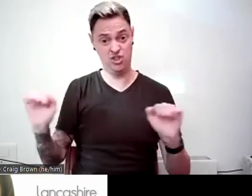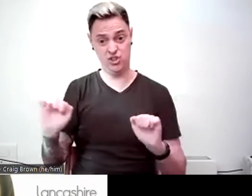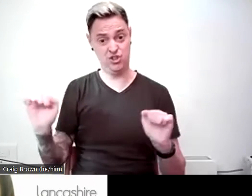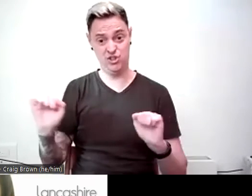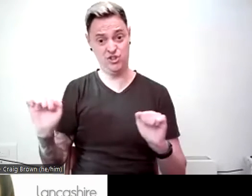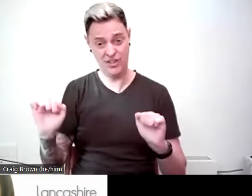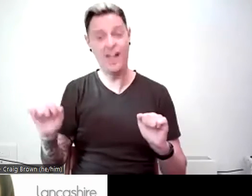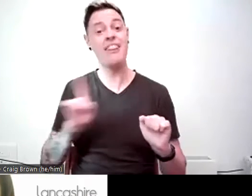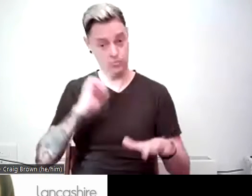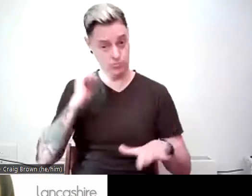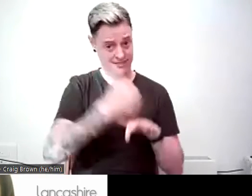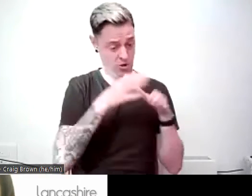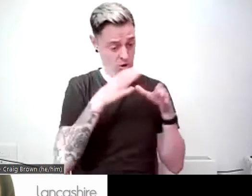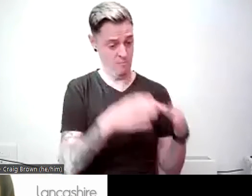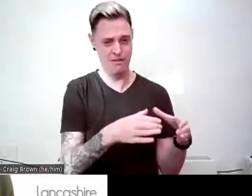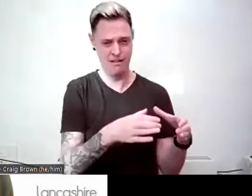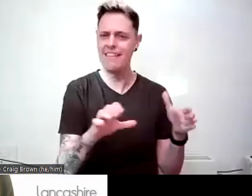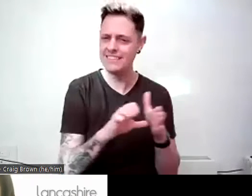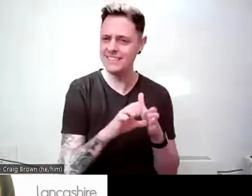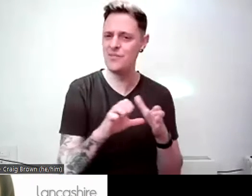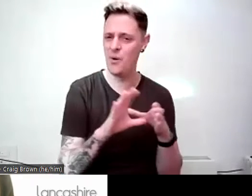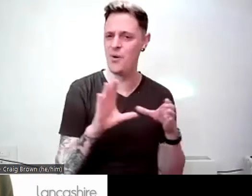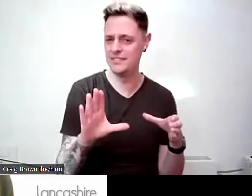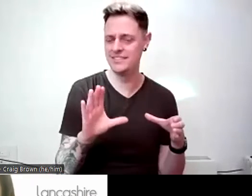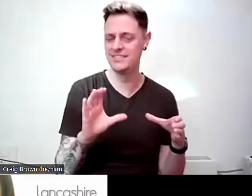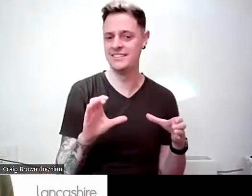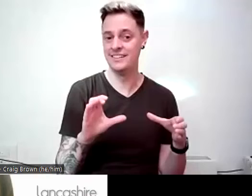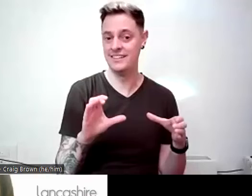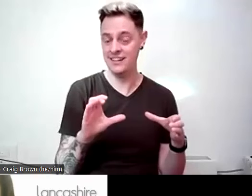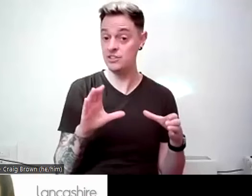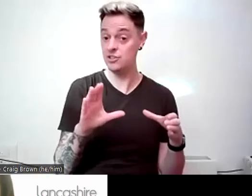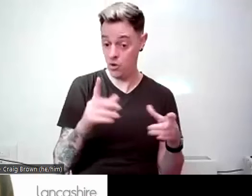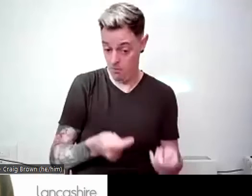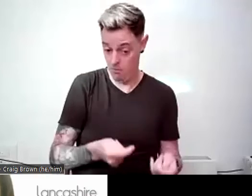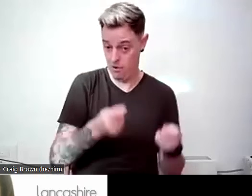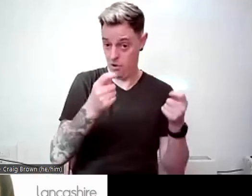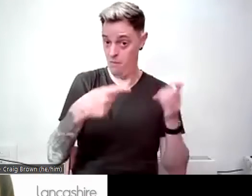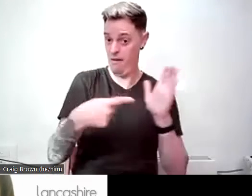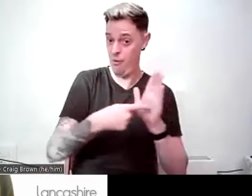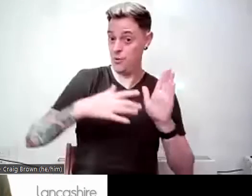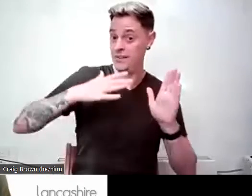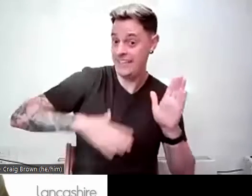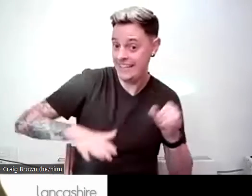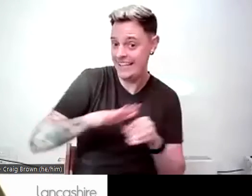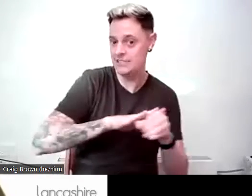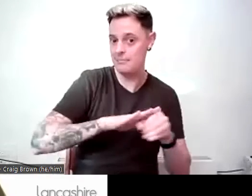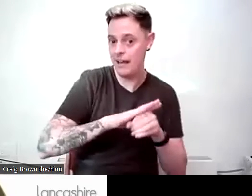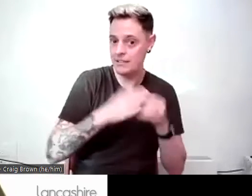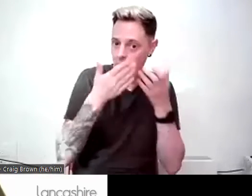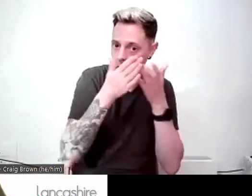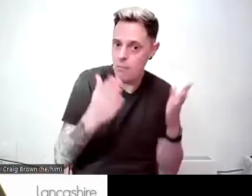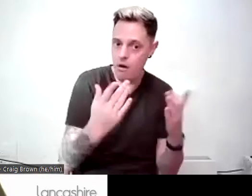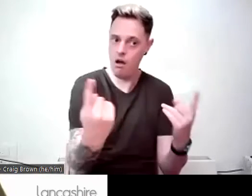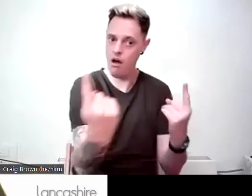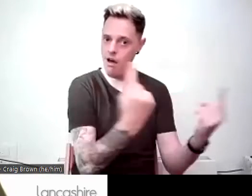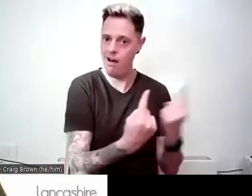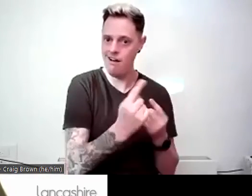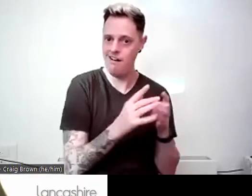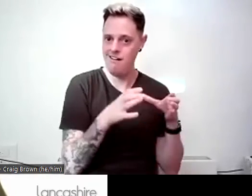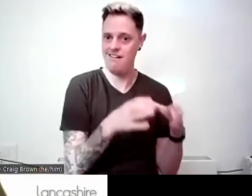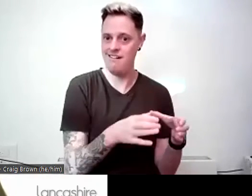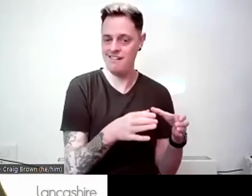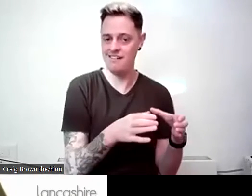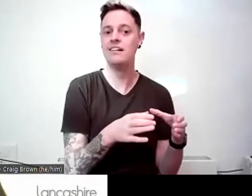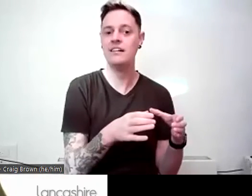that's the tricky bit that comes with highlighting this stuff, is that people sometimes feel that we're trying to make